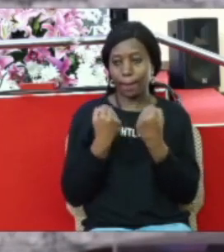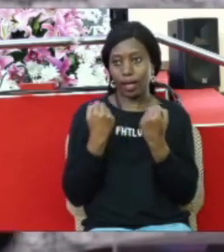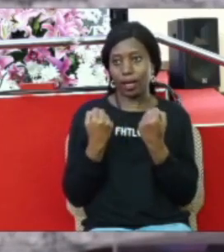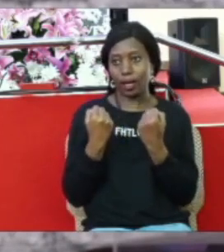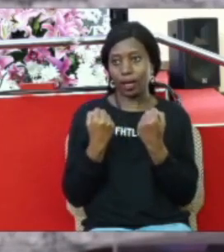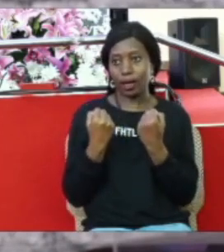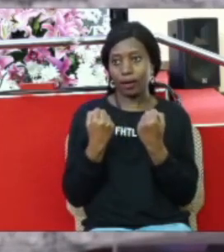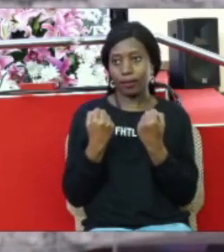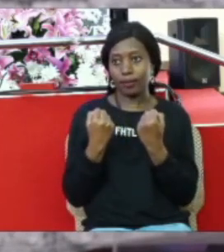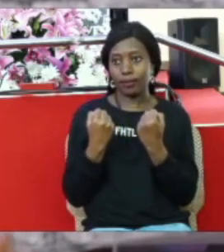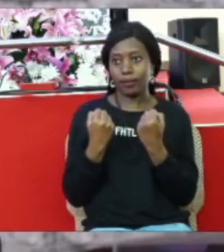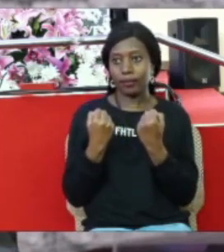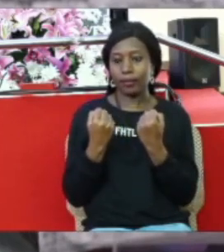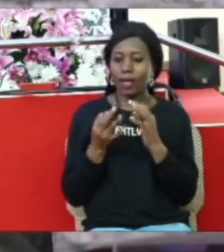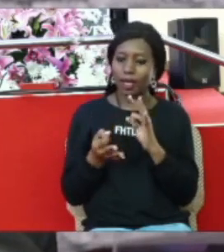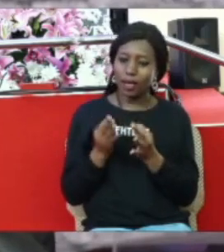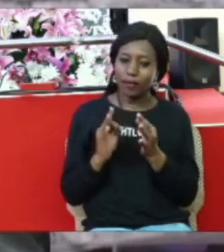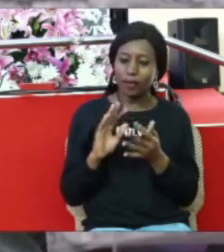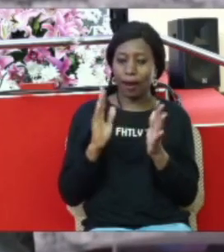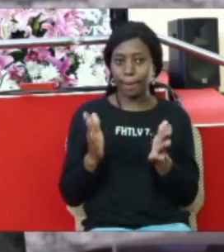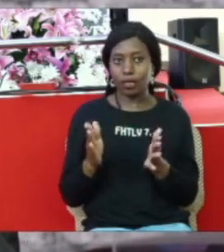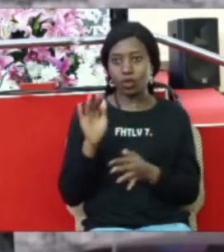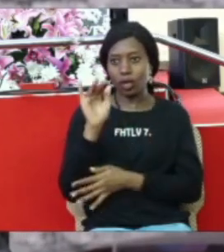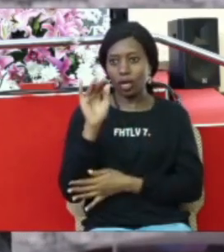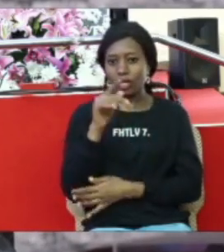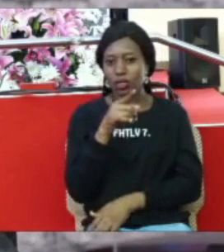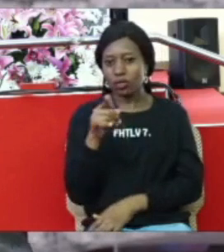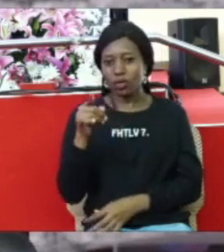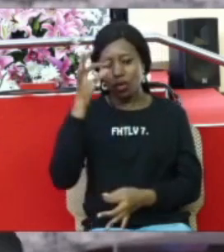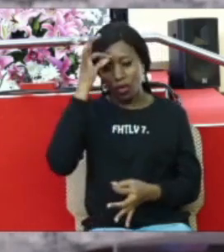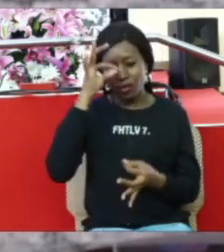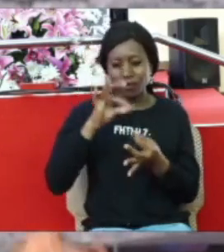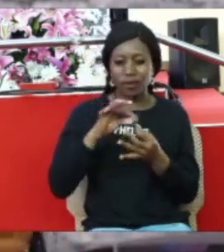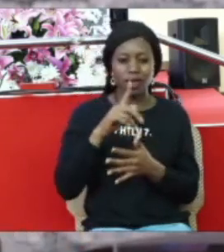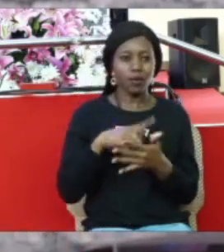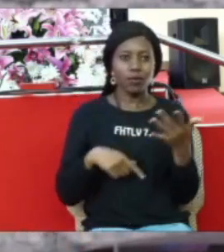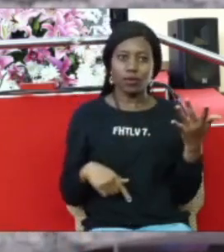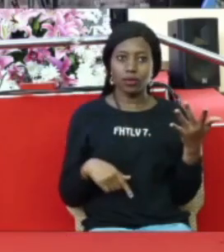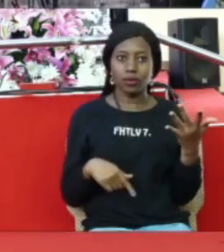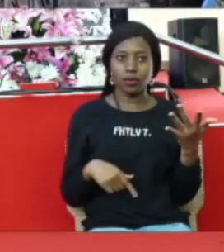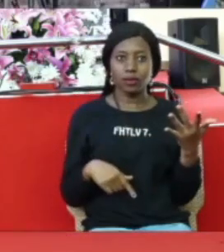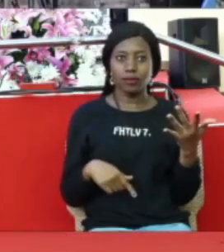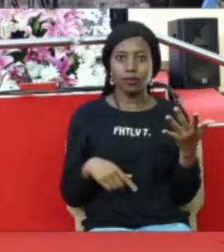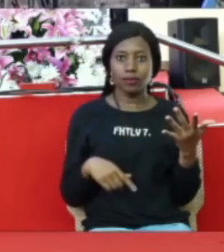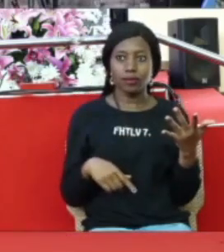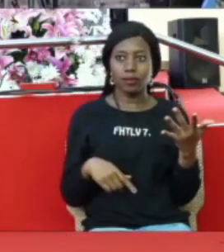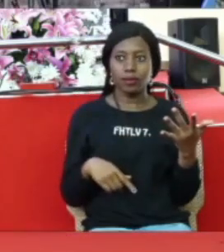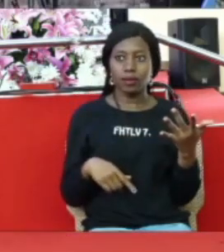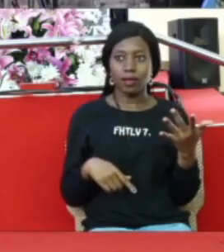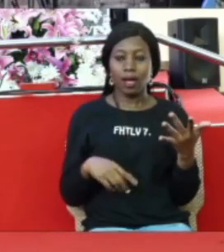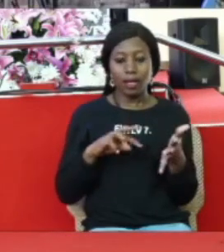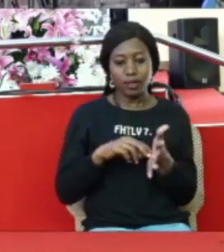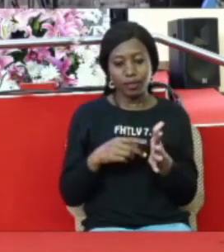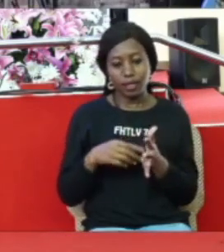So if somebody was going to ask you what faith is, you tell him, faith is not just having that I know the